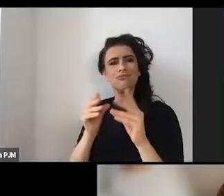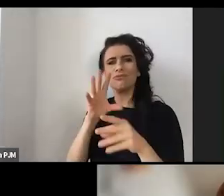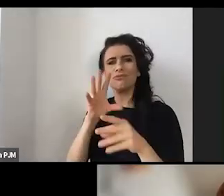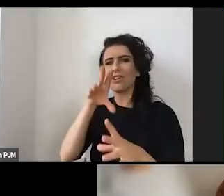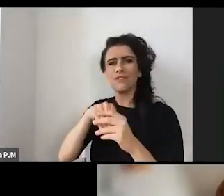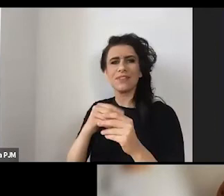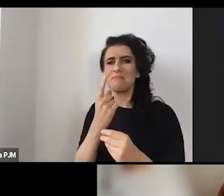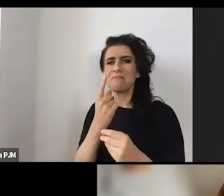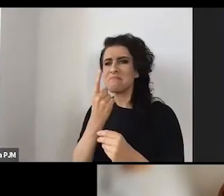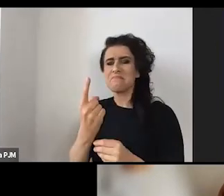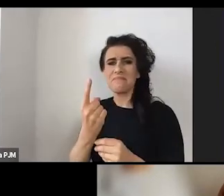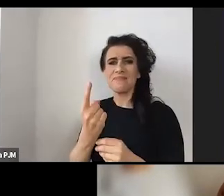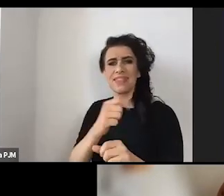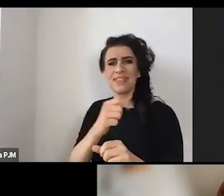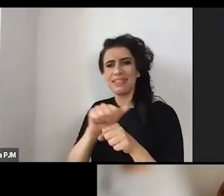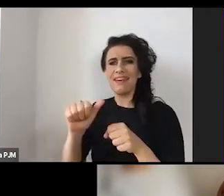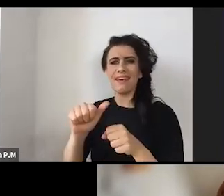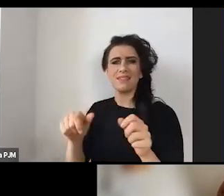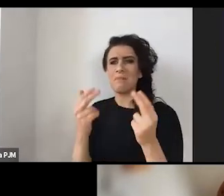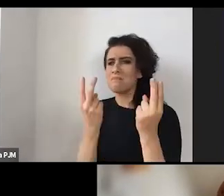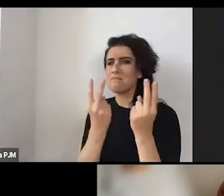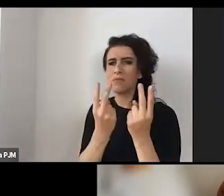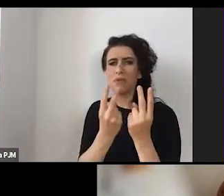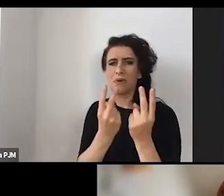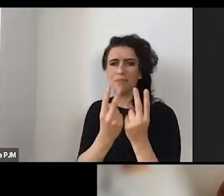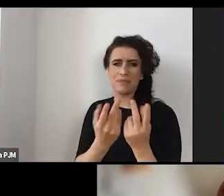and creative and